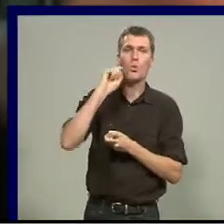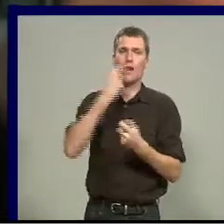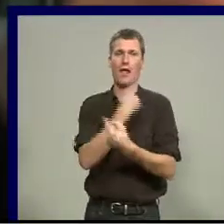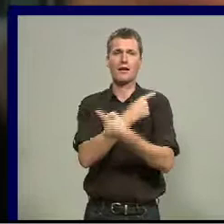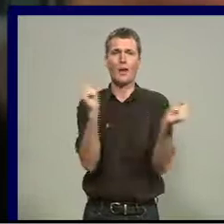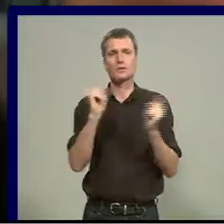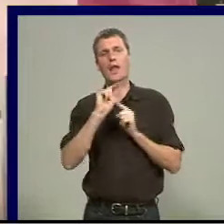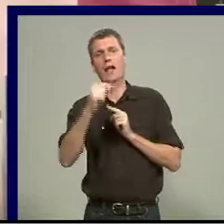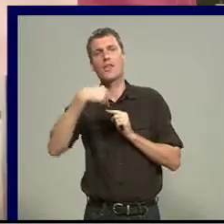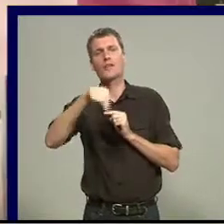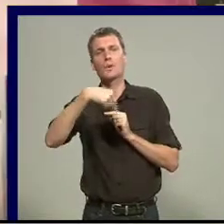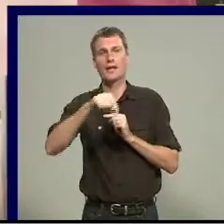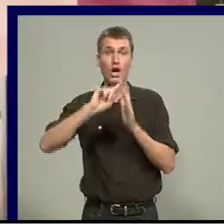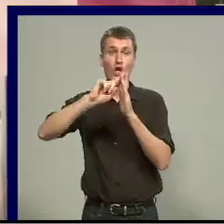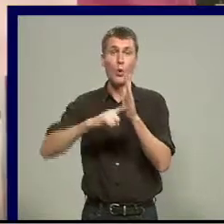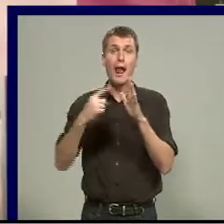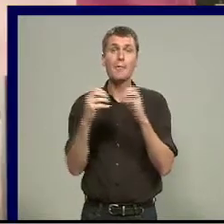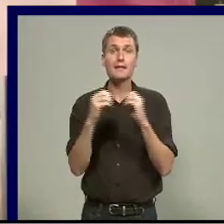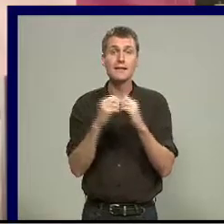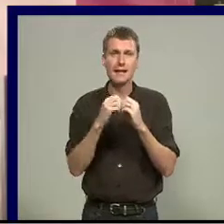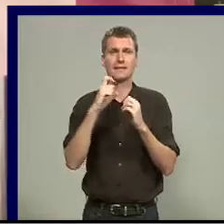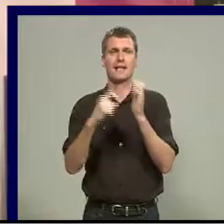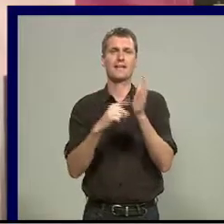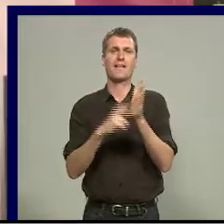week. Joelle Bautista, CTV News.